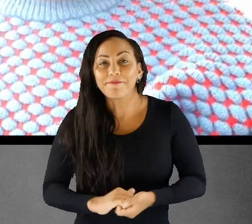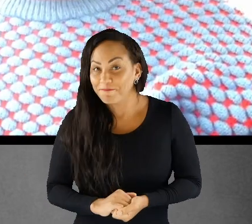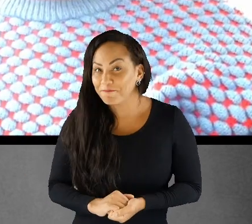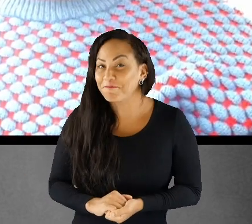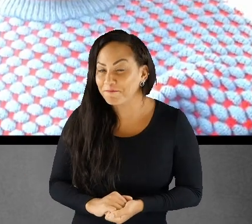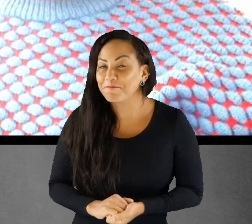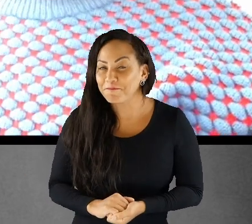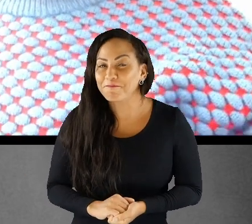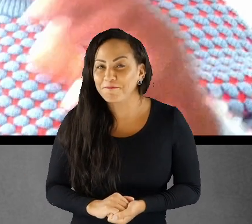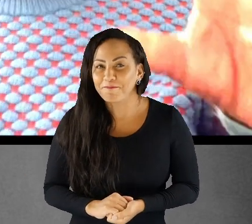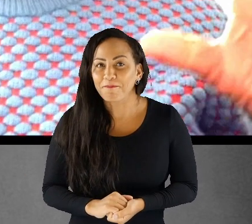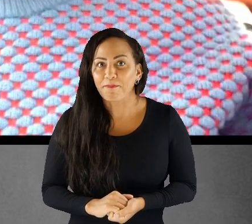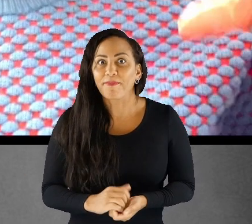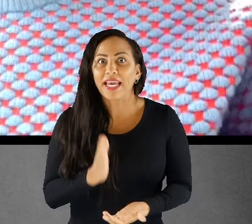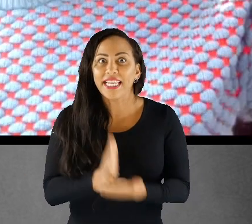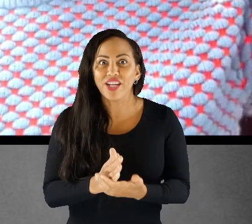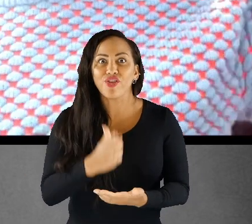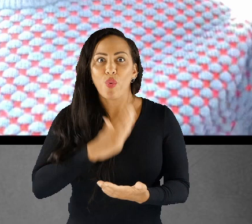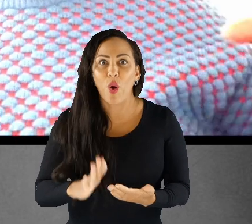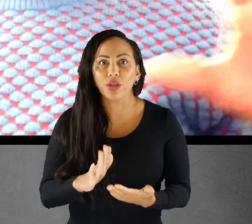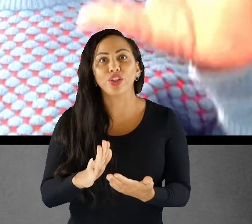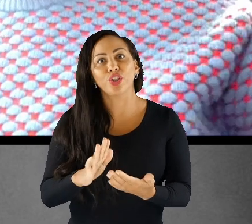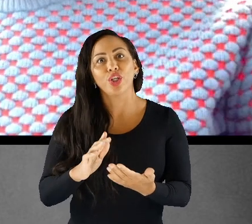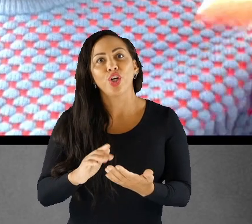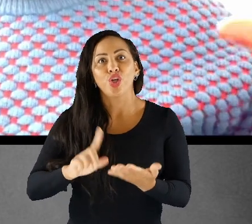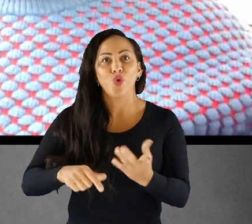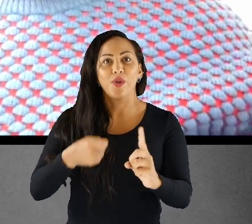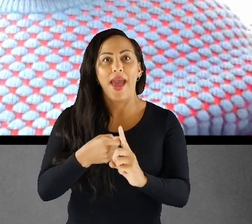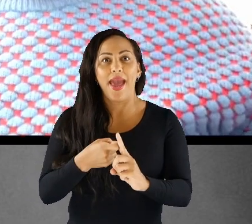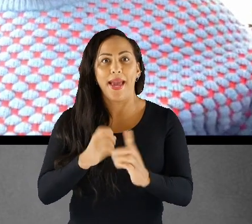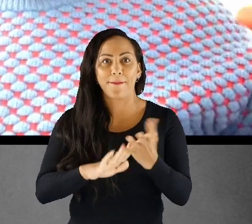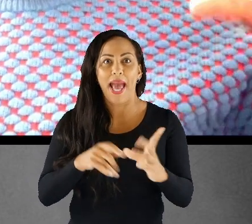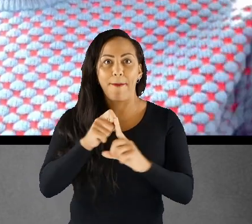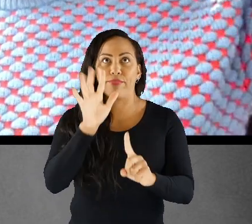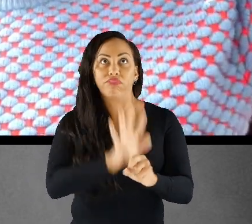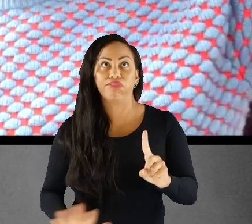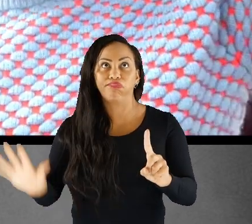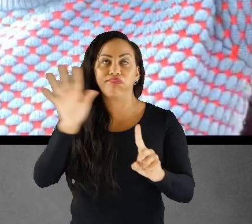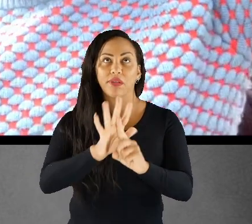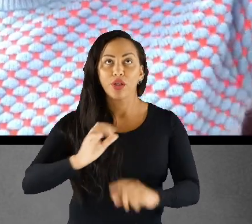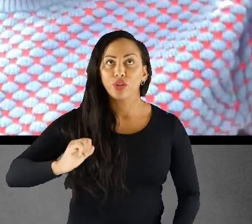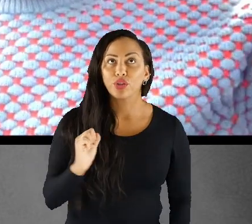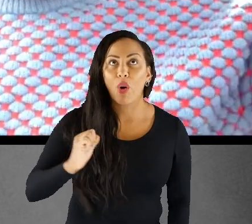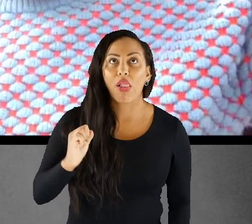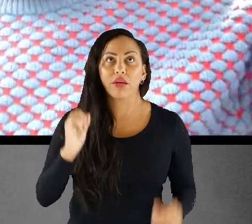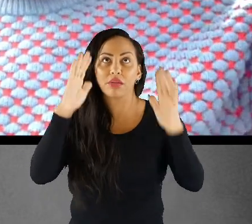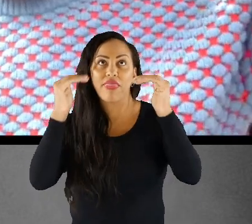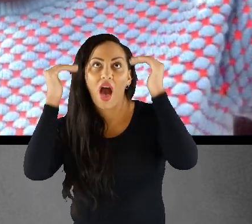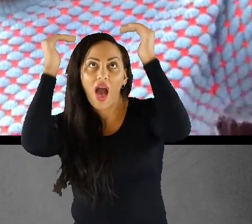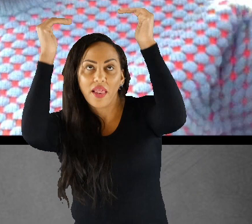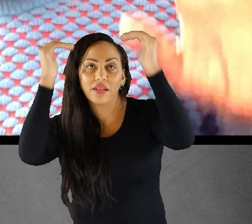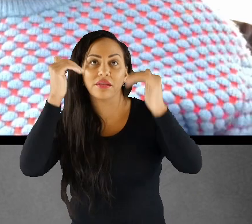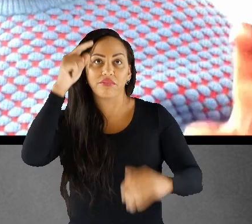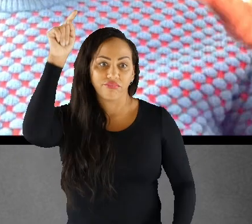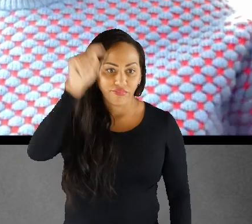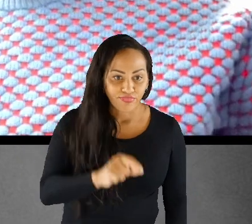So like I literally like to do a map of the United Kingdom through stairs. So you go to Scotland,